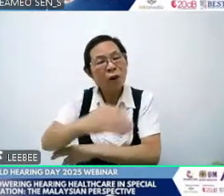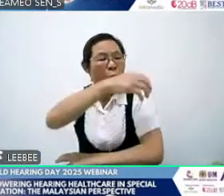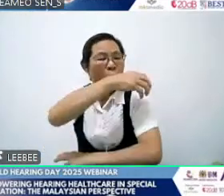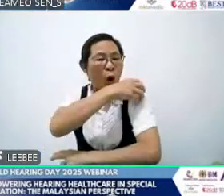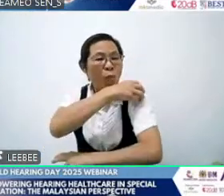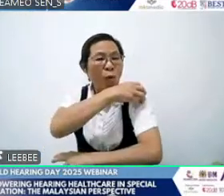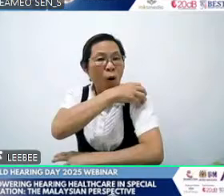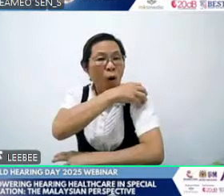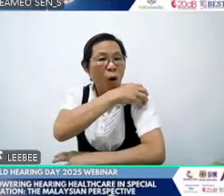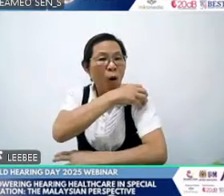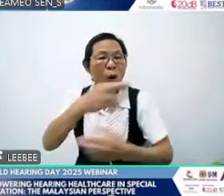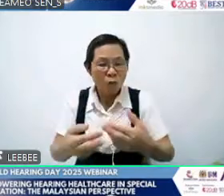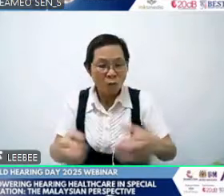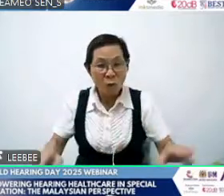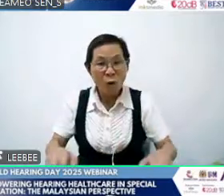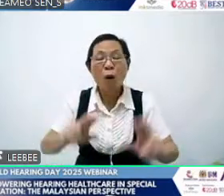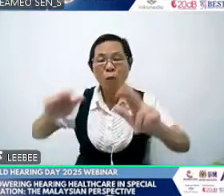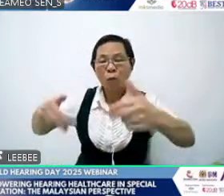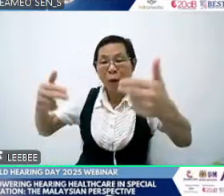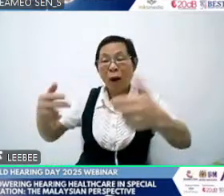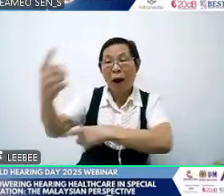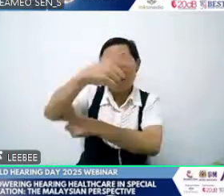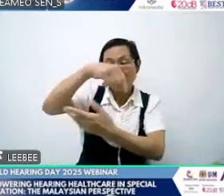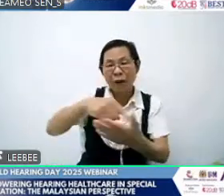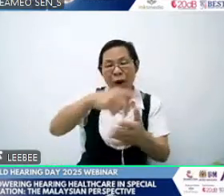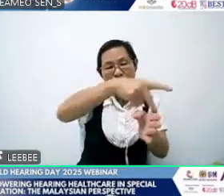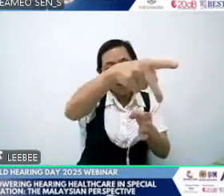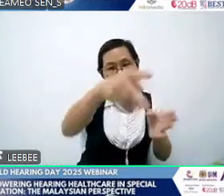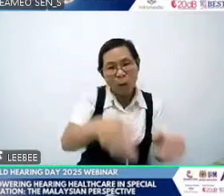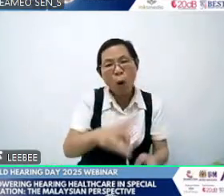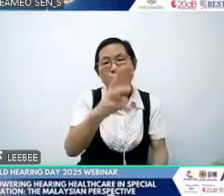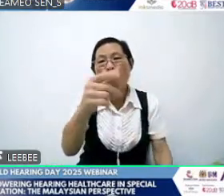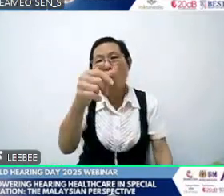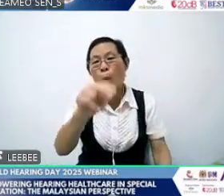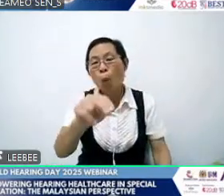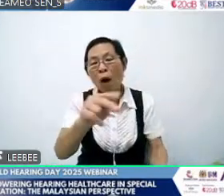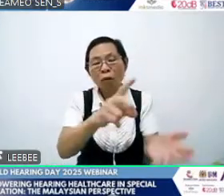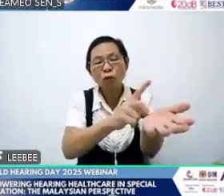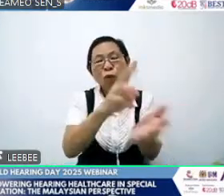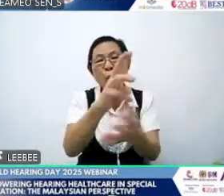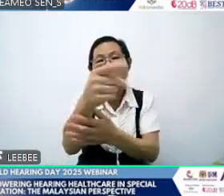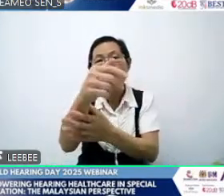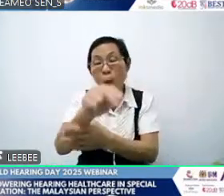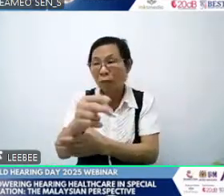our webinar for today. Professor Dr. Wan Rosli Wan Ishak, the floor is yours.